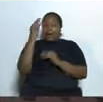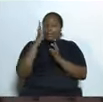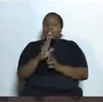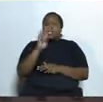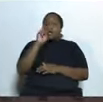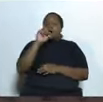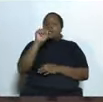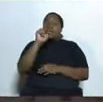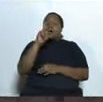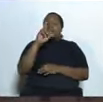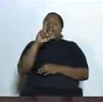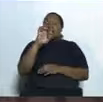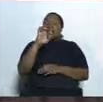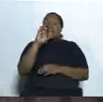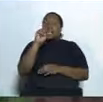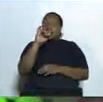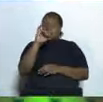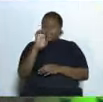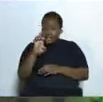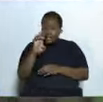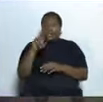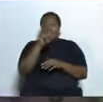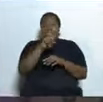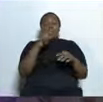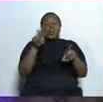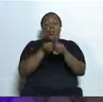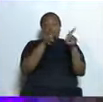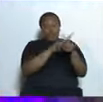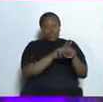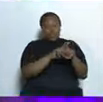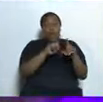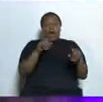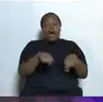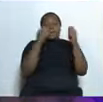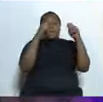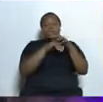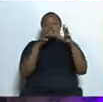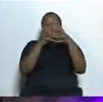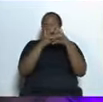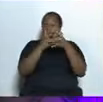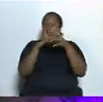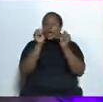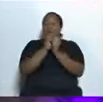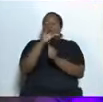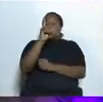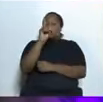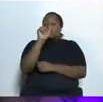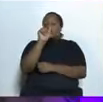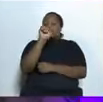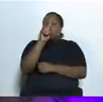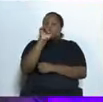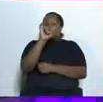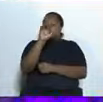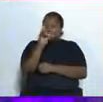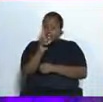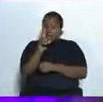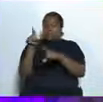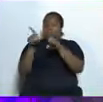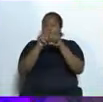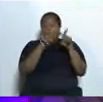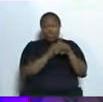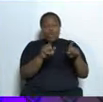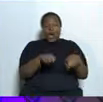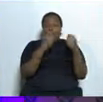messiah. That's what happened with David Koresh in Waco. He became the cult's messiah. That's what happened with